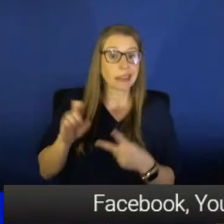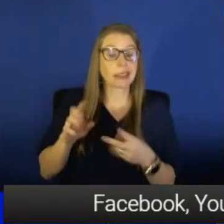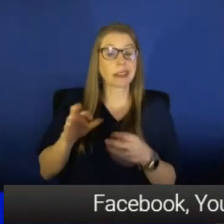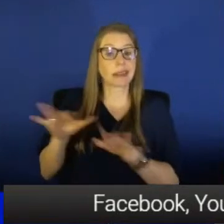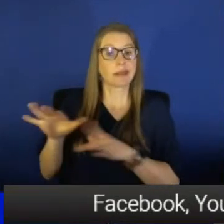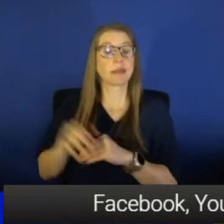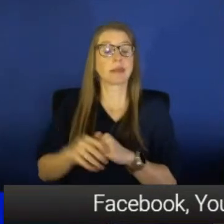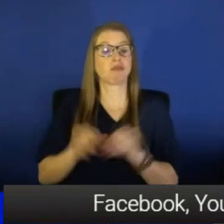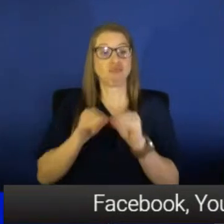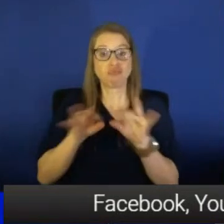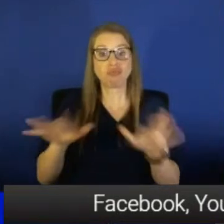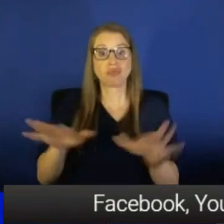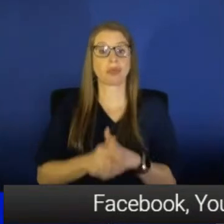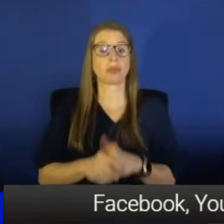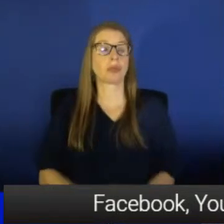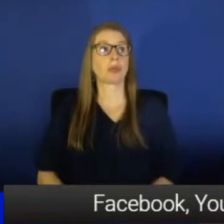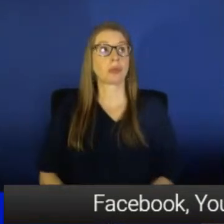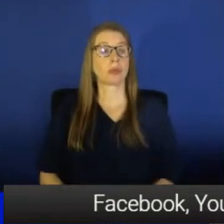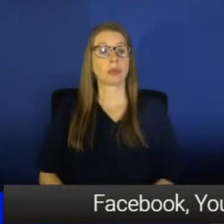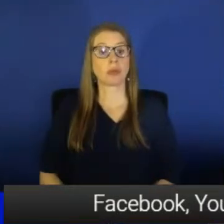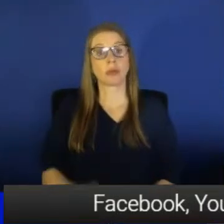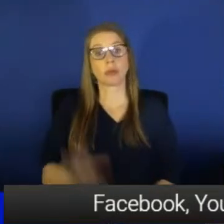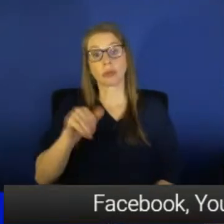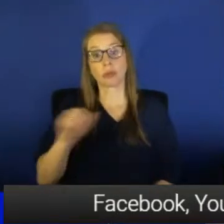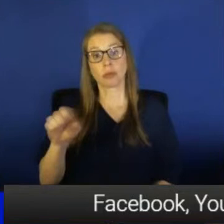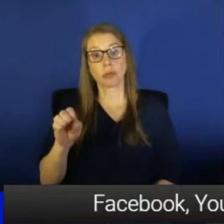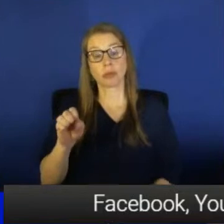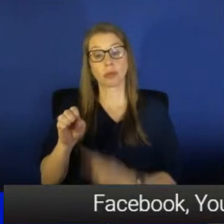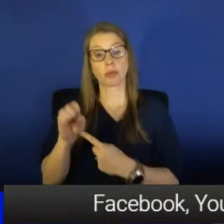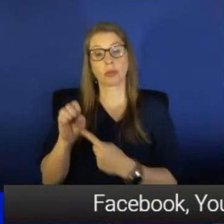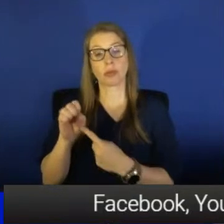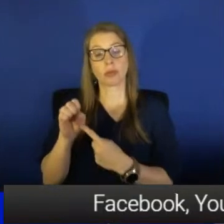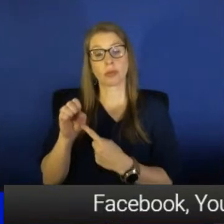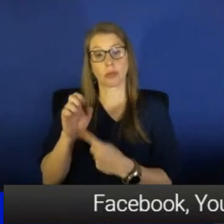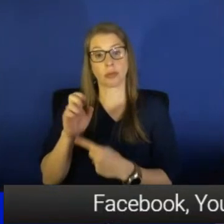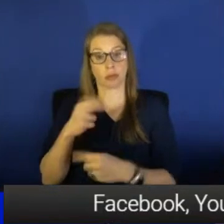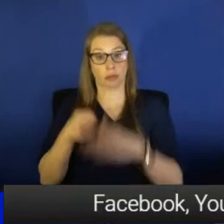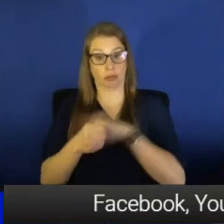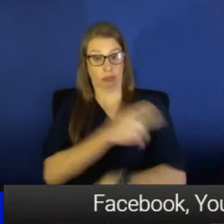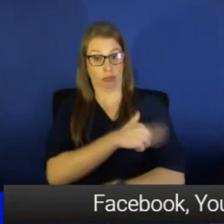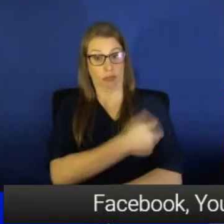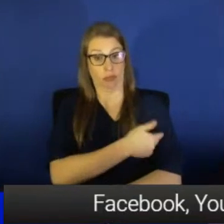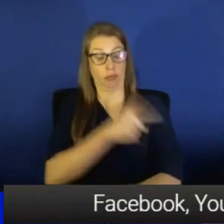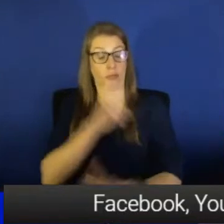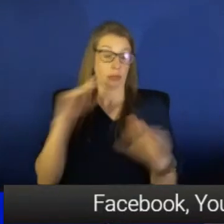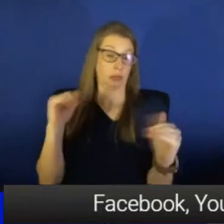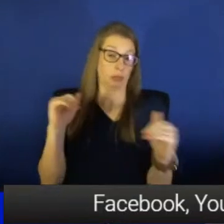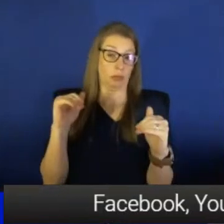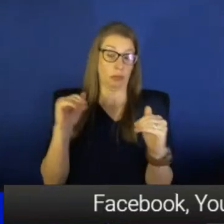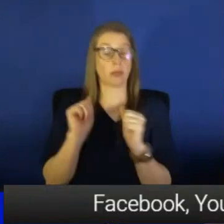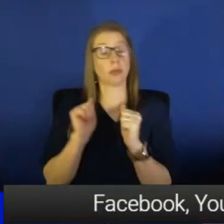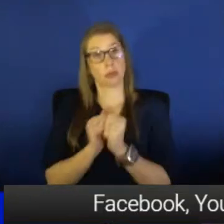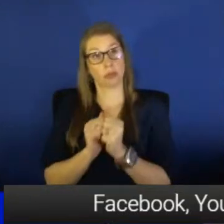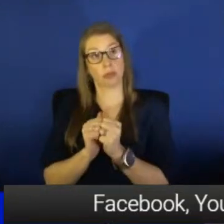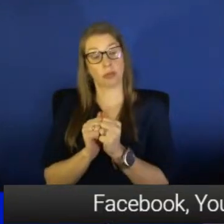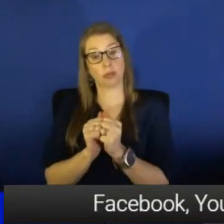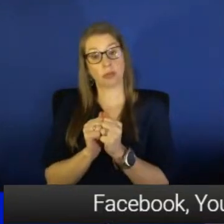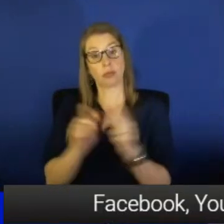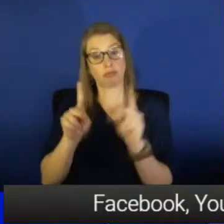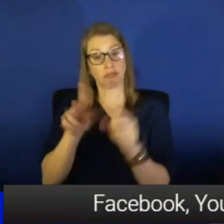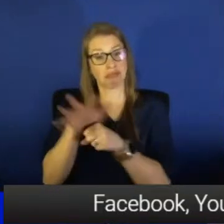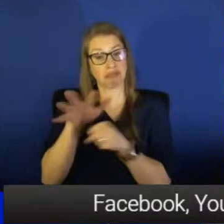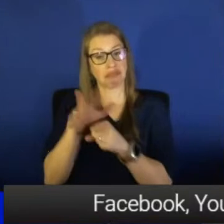of the story of rather than cases is hospitalizations, hopefully with enough vaccinations,